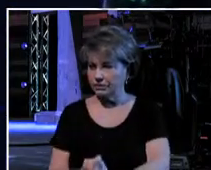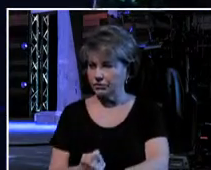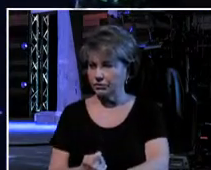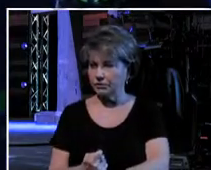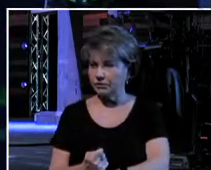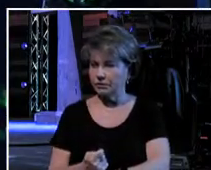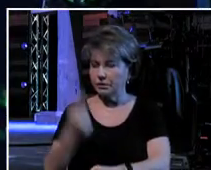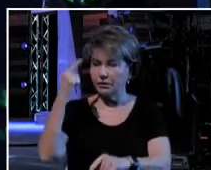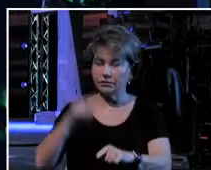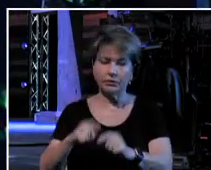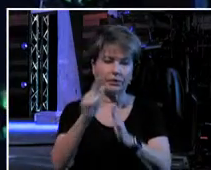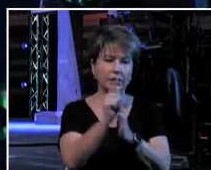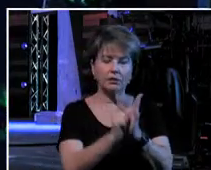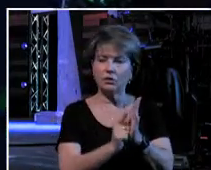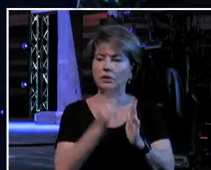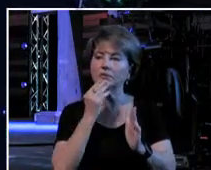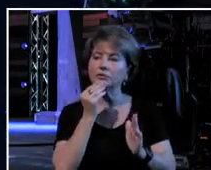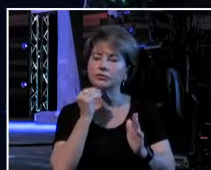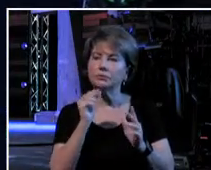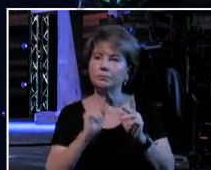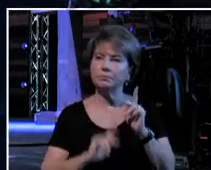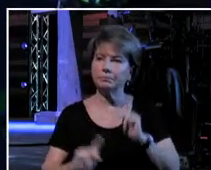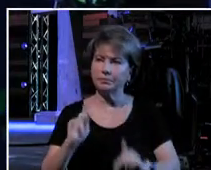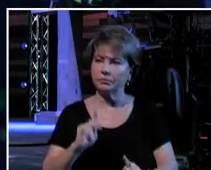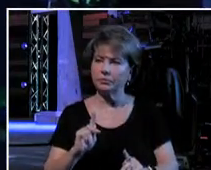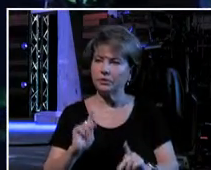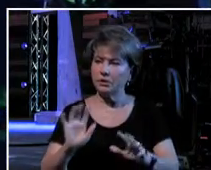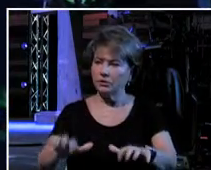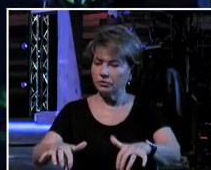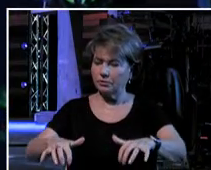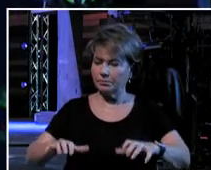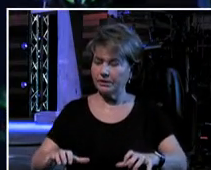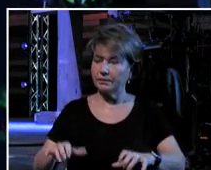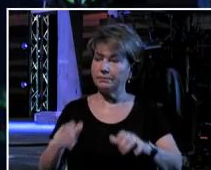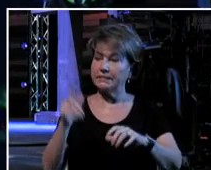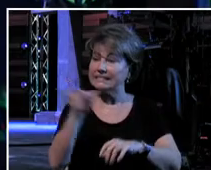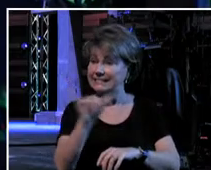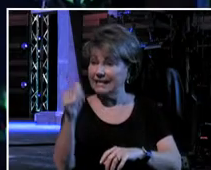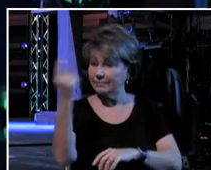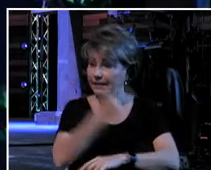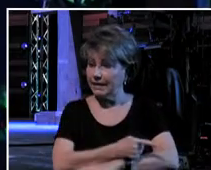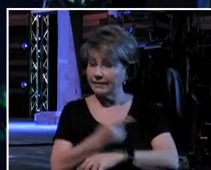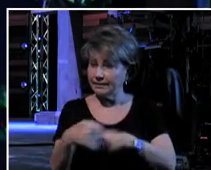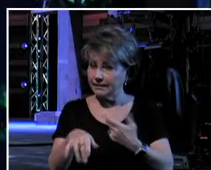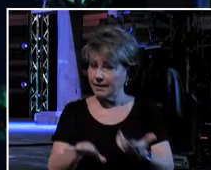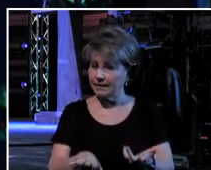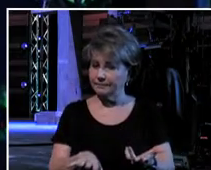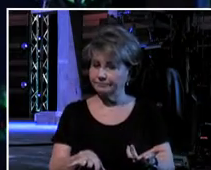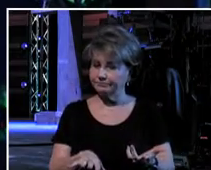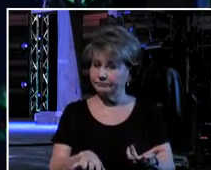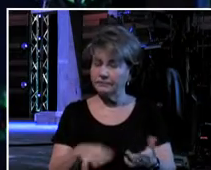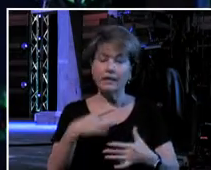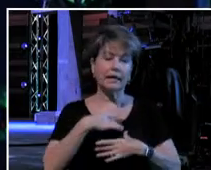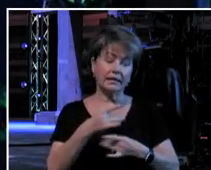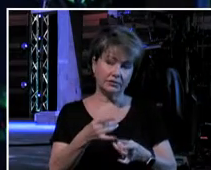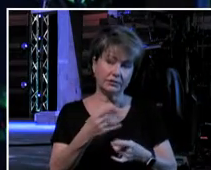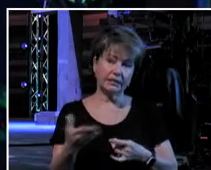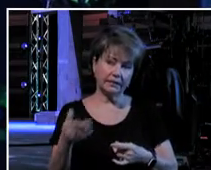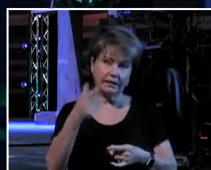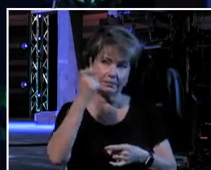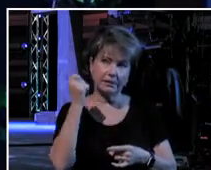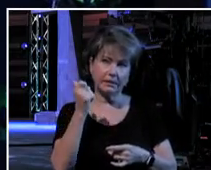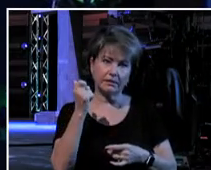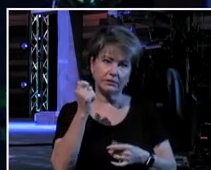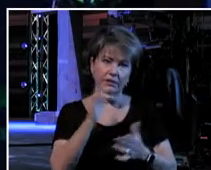law, that when someone died, you would bury them the same day they died. And this was an interesting thing because Jesus was